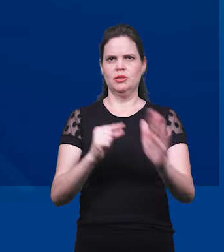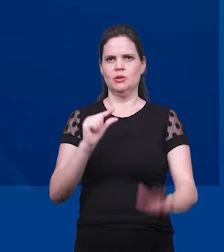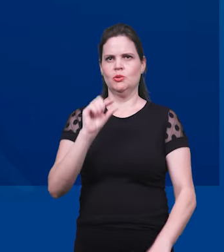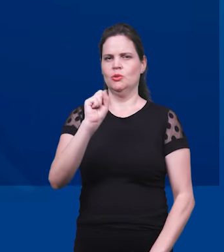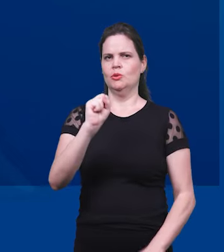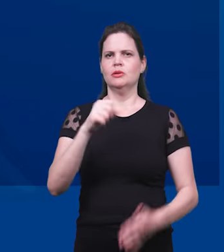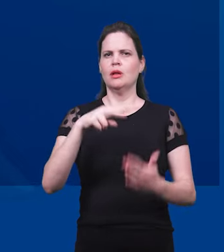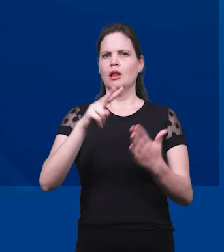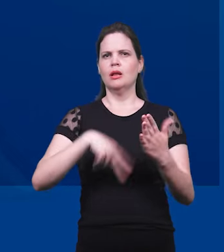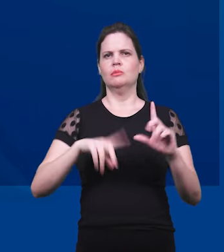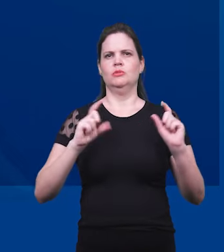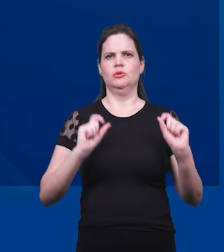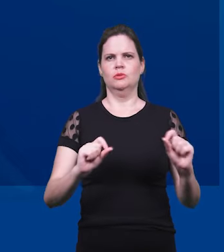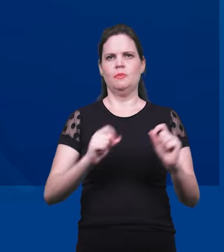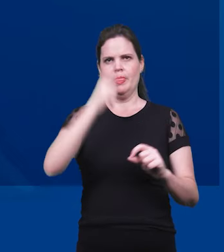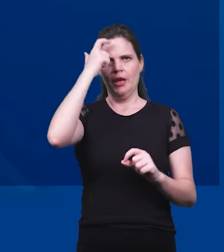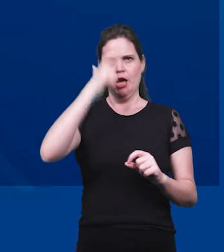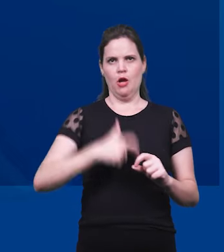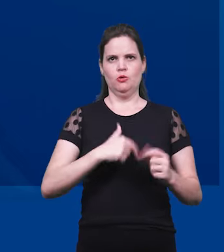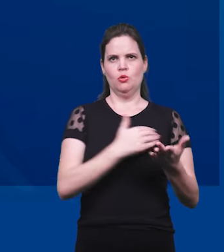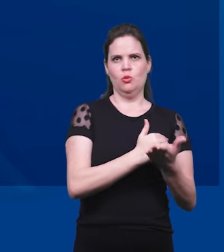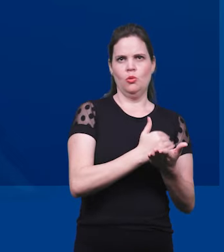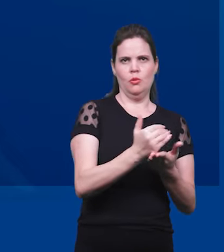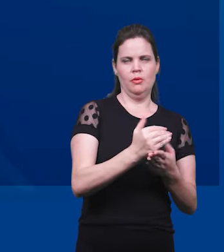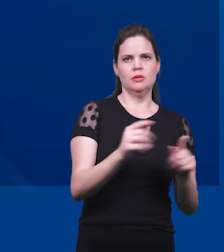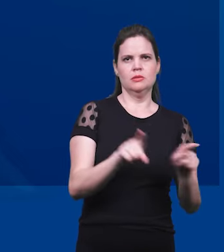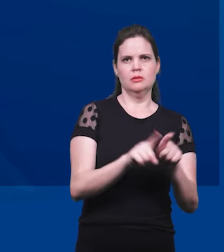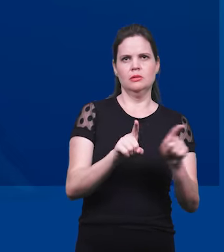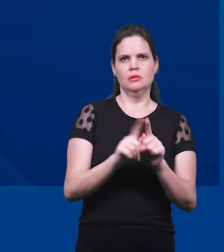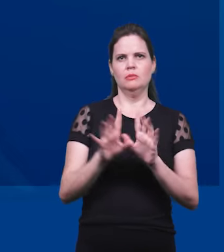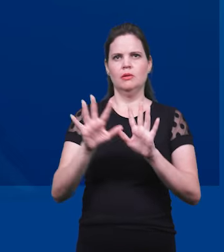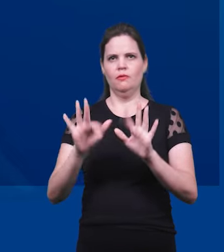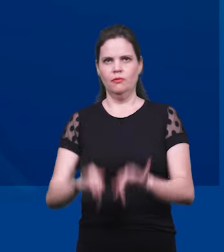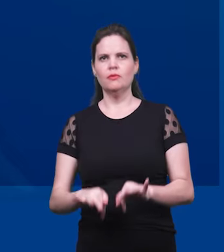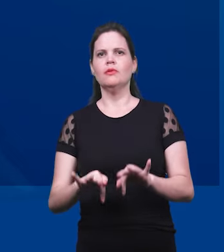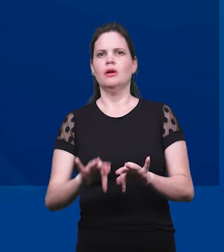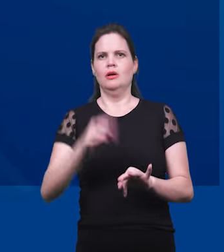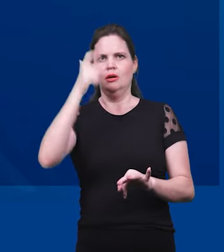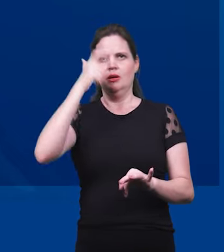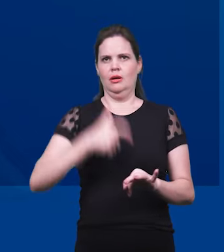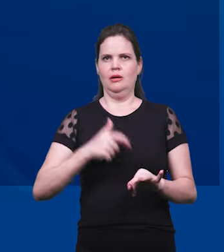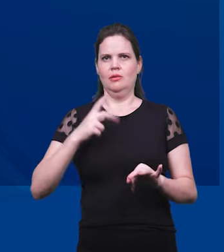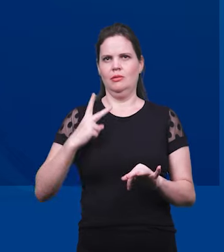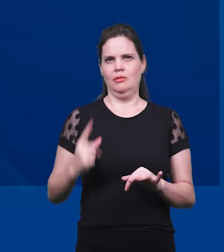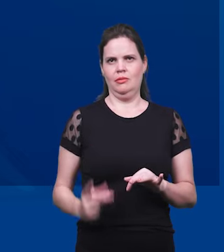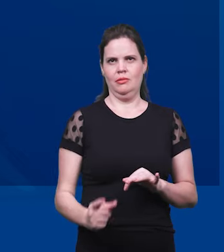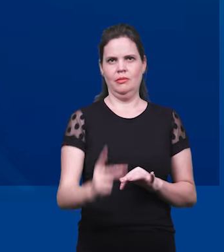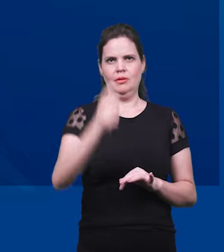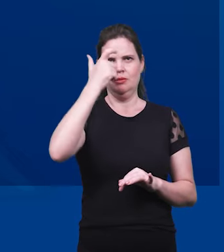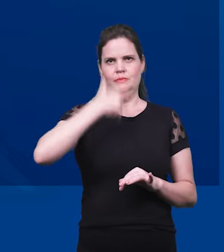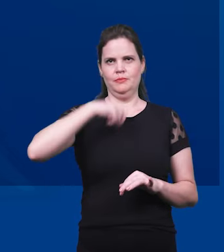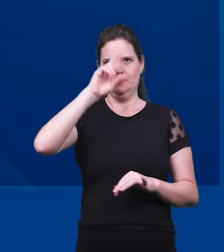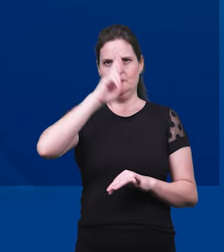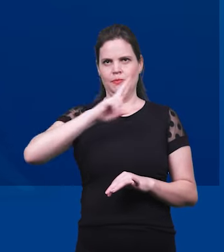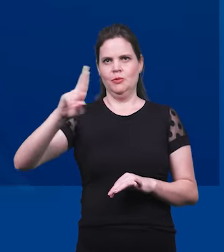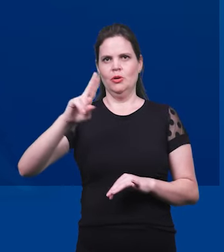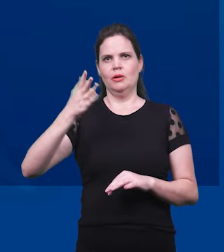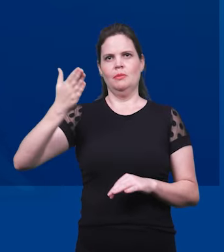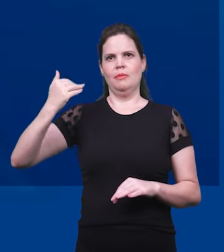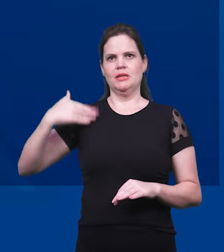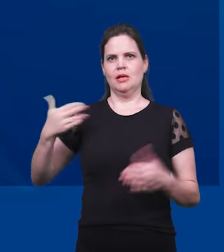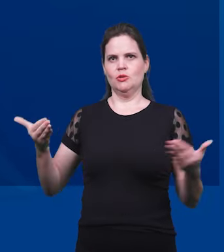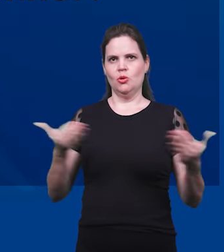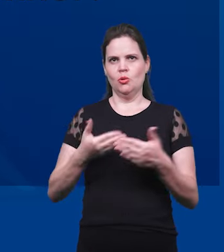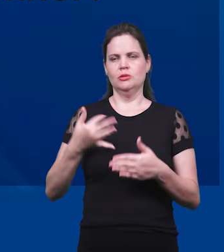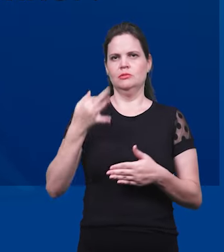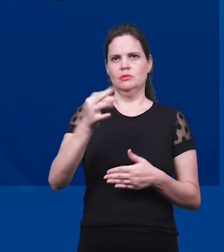read, I am the Alpha and the Omega, the beginning and the end, says the Lord, who is and who was and who is to come,